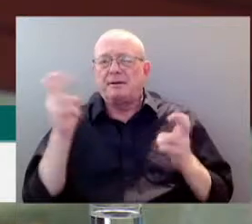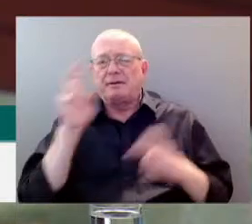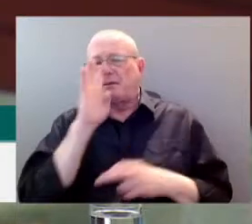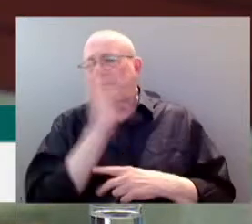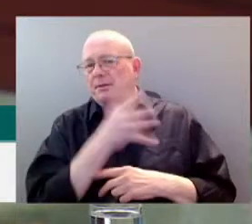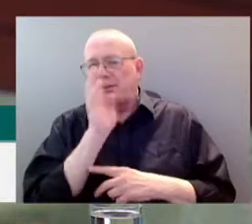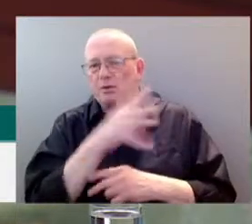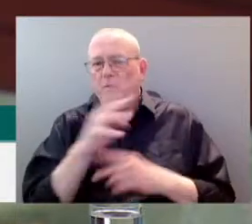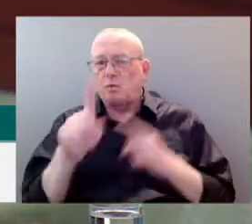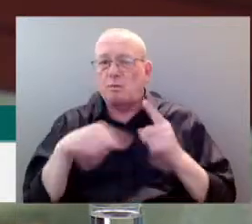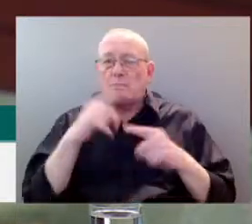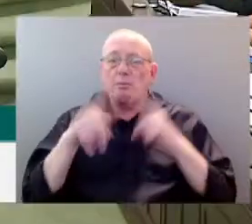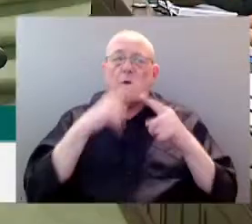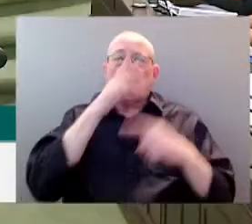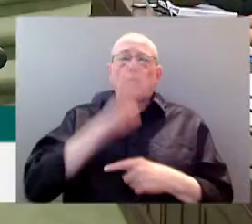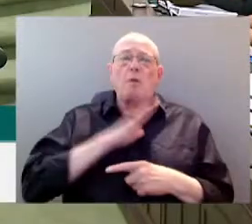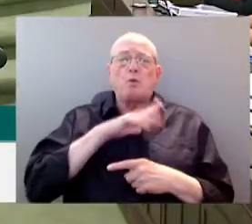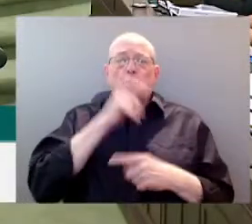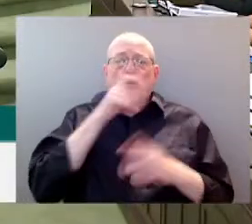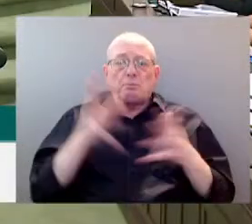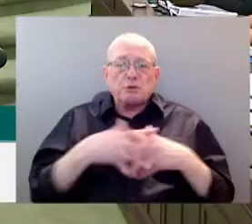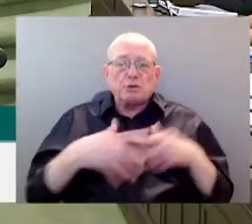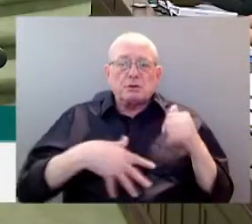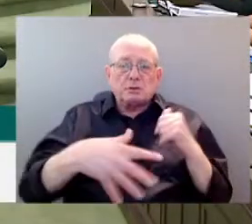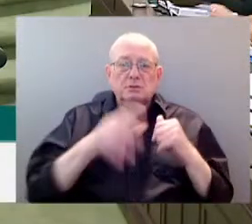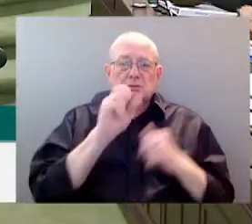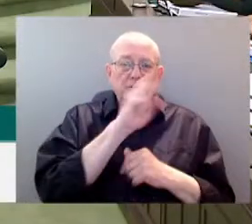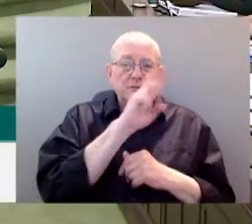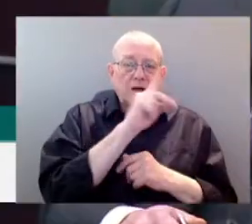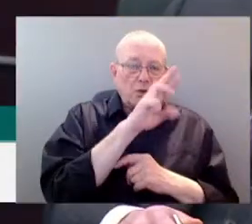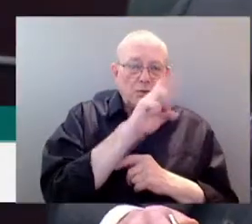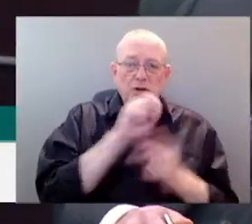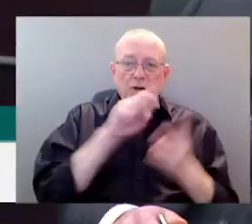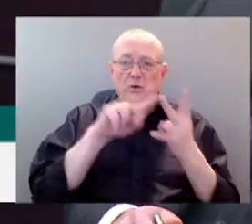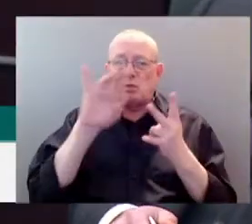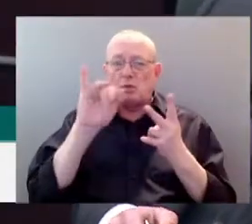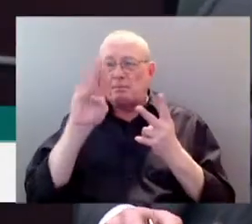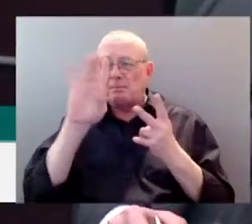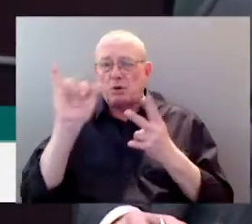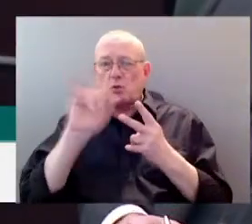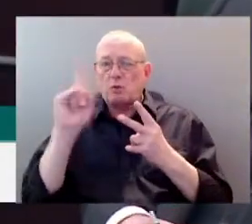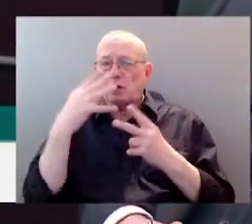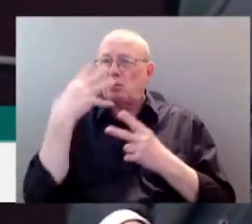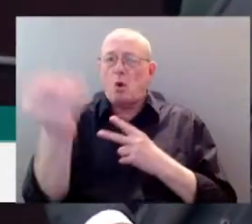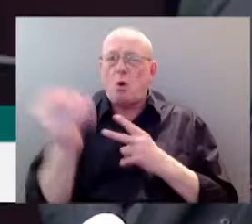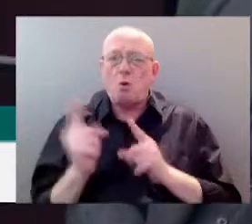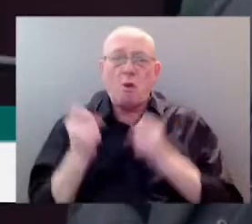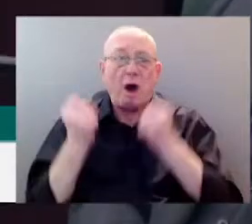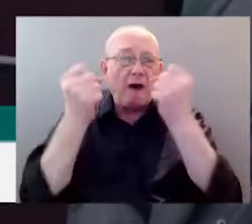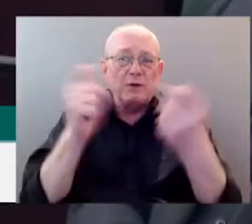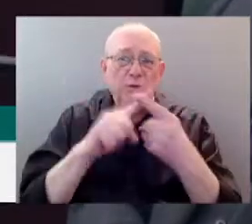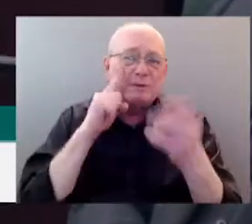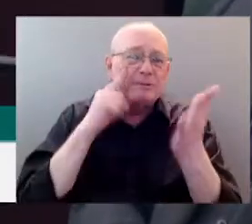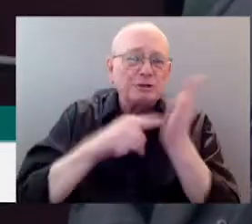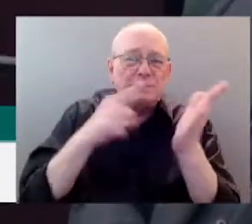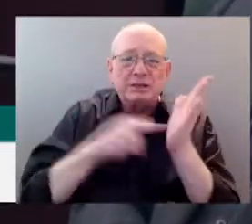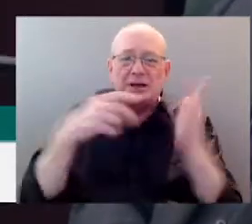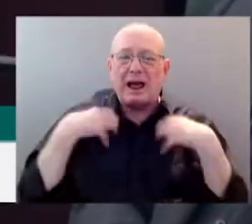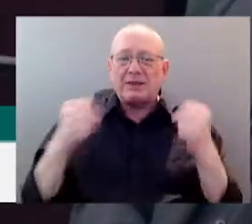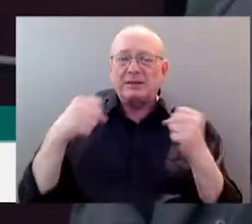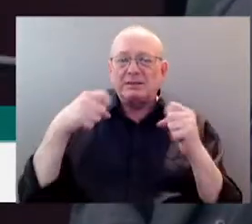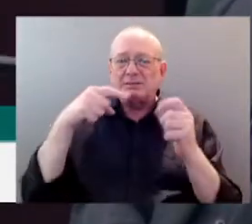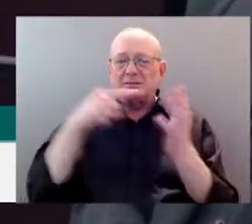them to drive for healthcare The Honorable the minister of Health thank you Mr Speaker it's the very reason we are doing the